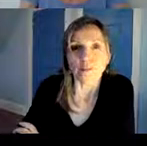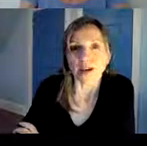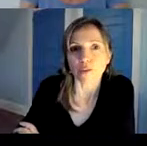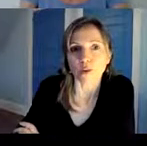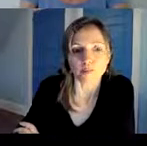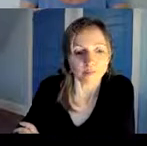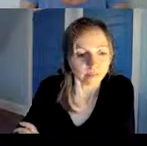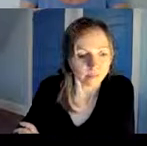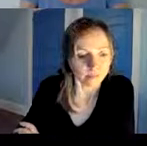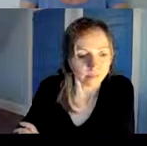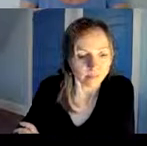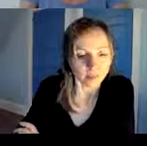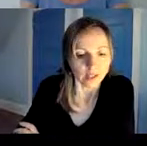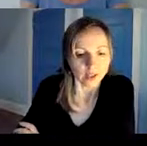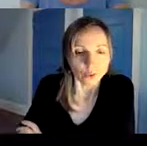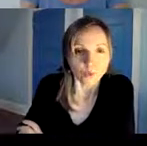horticultural pathway.